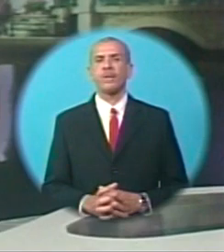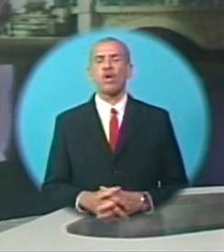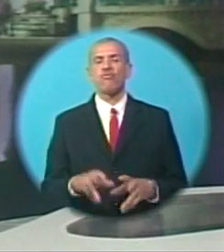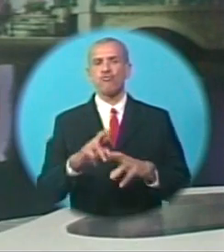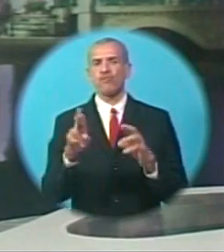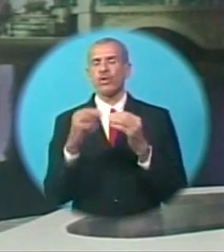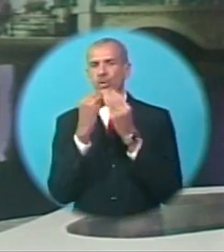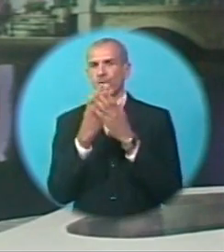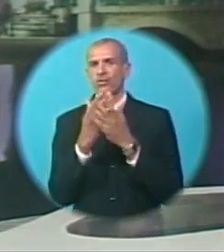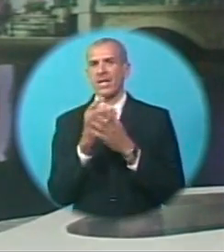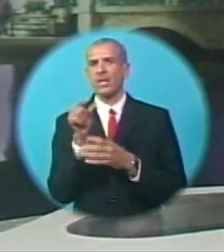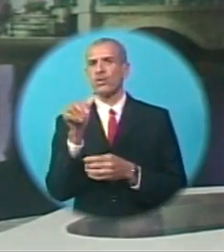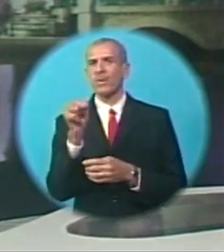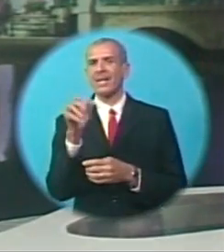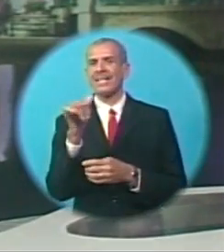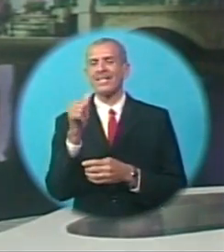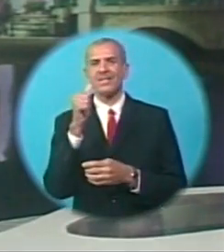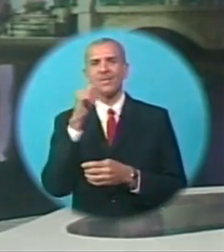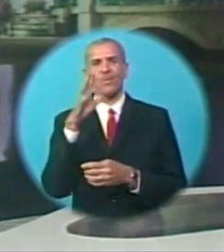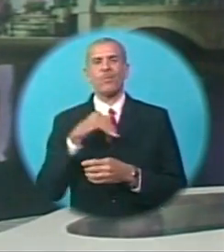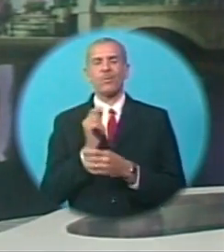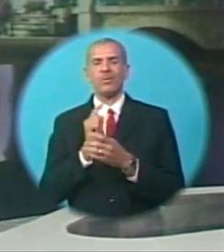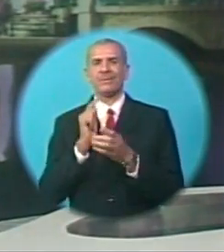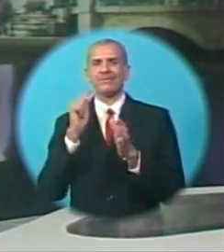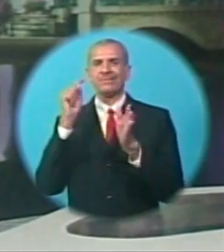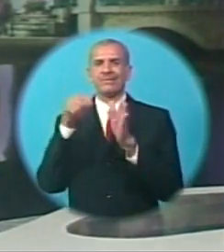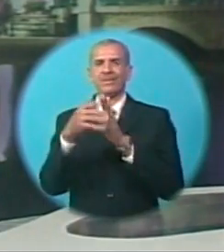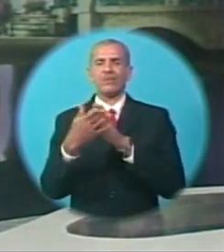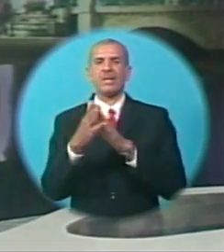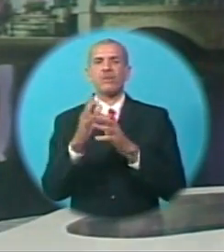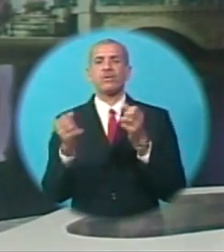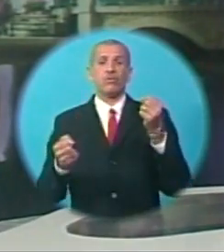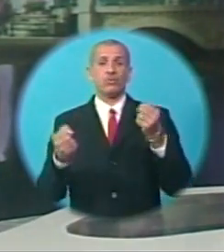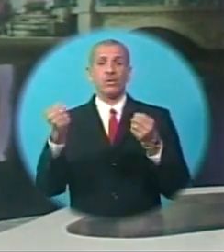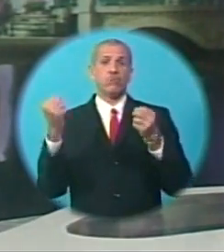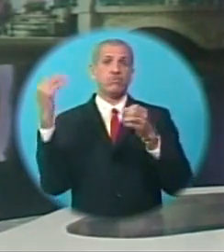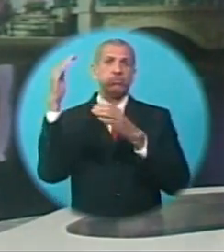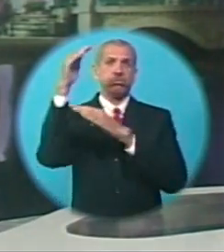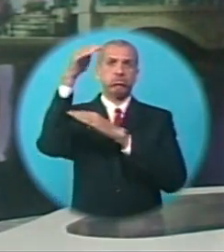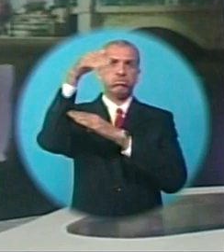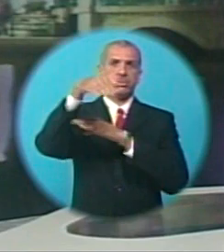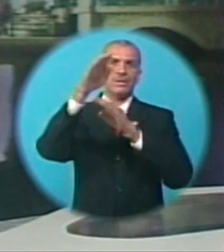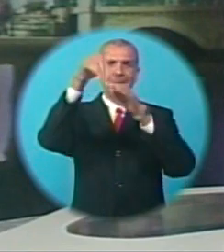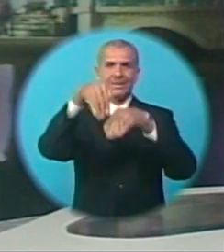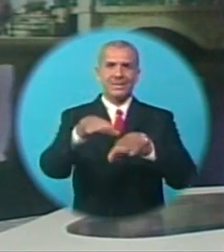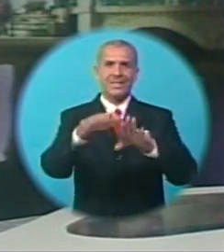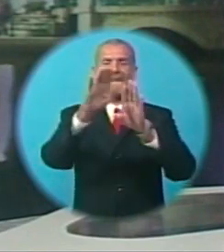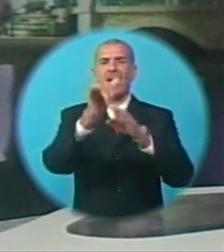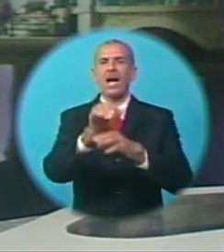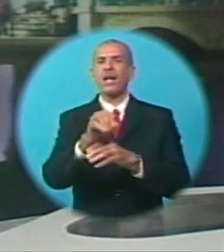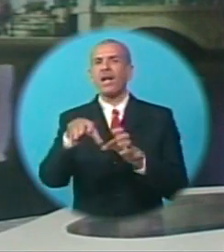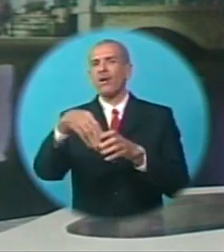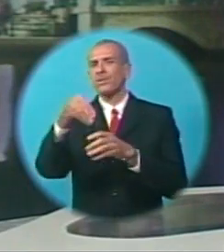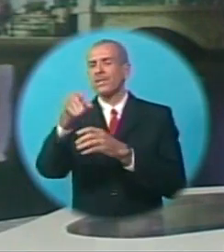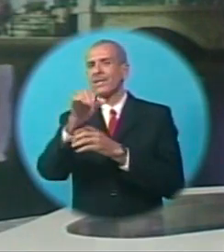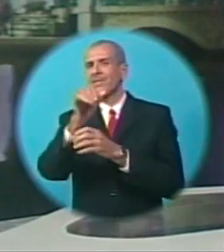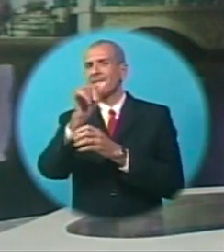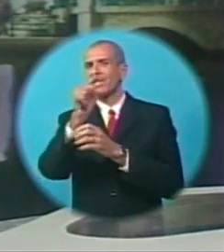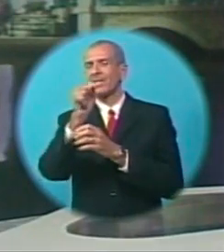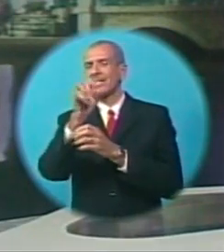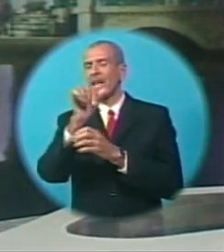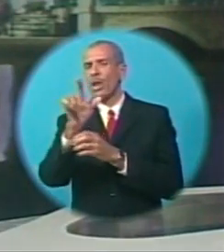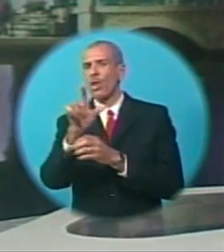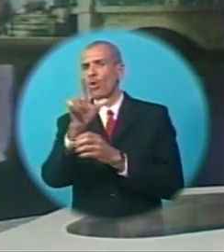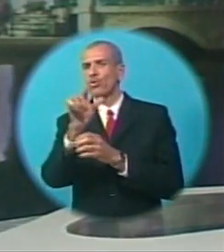Regional news now. A Guyanese national was killed after the vehicle she was driving plunged into the sea at Latok on the outskirts of Castries, St. Lucia